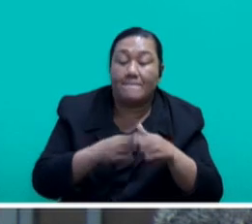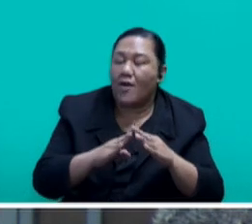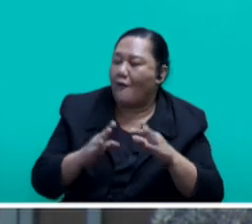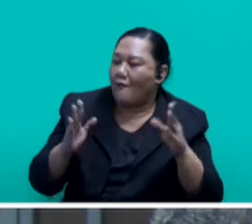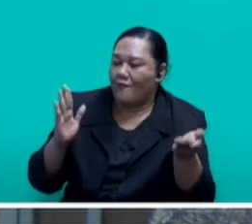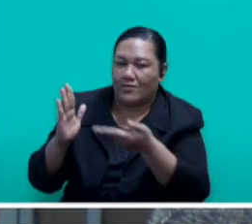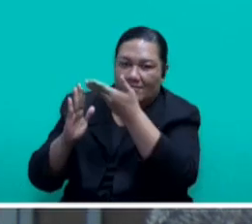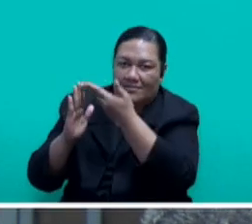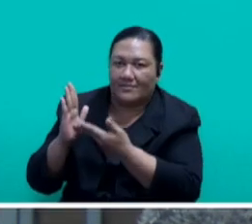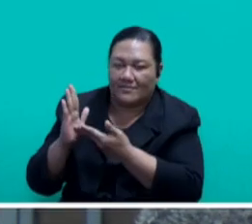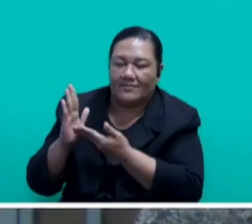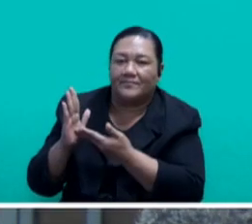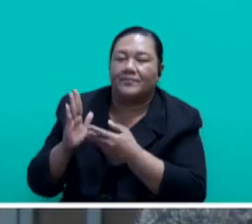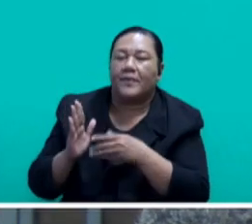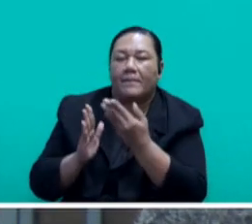Mr. Speaker, sir,